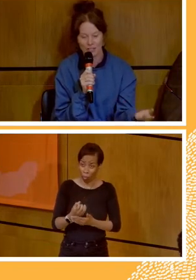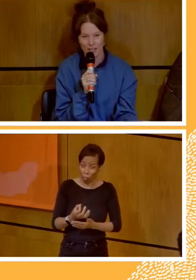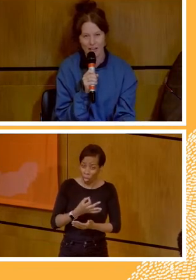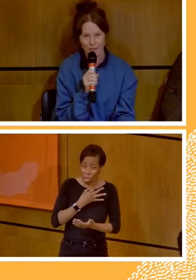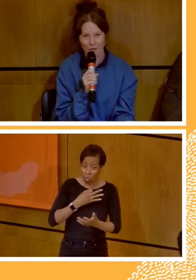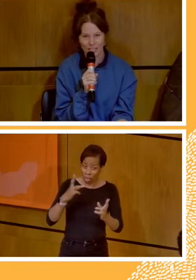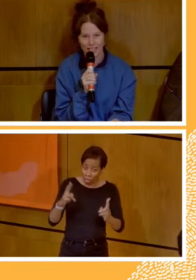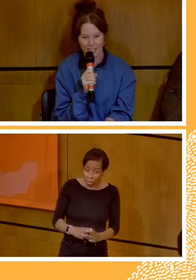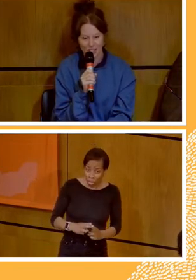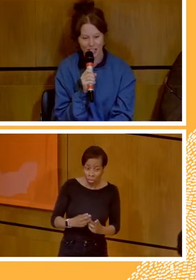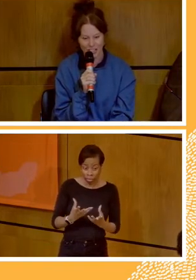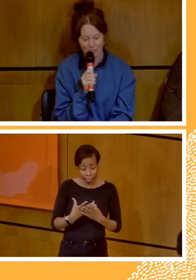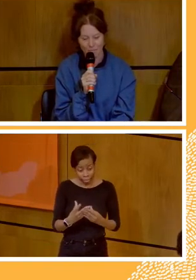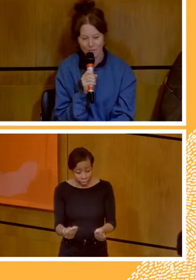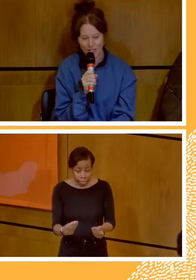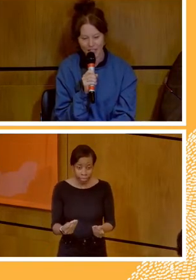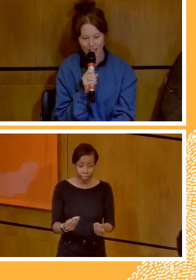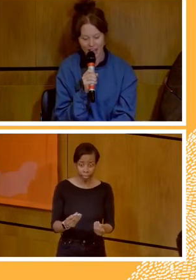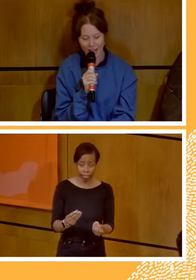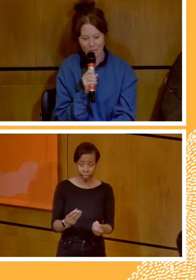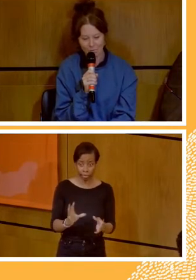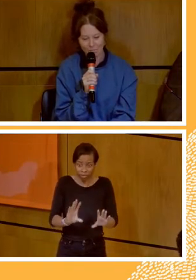those sounds are therefore endangered. And